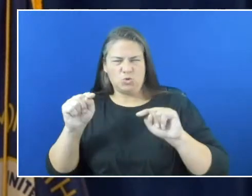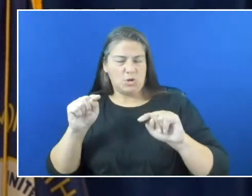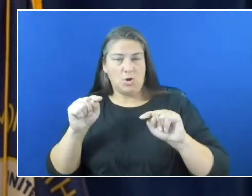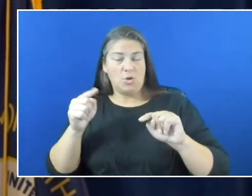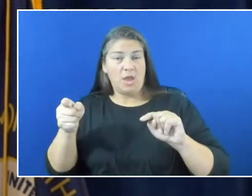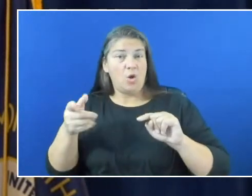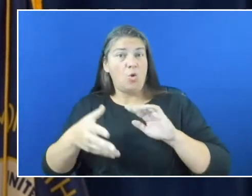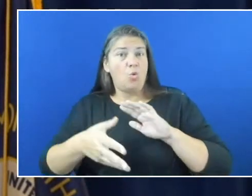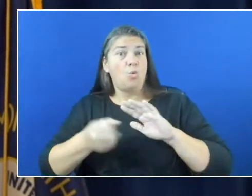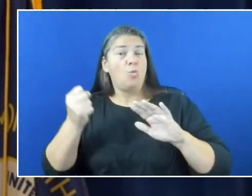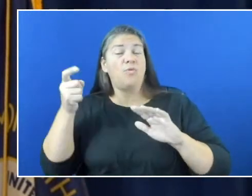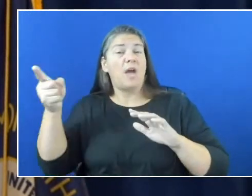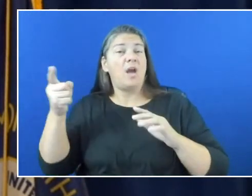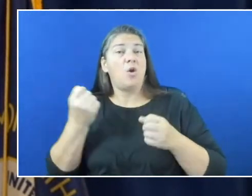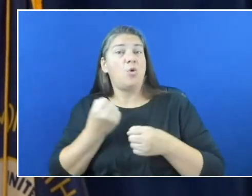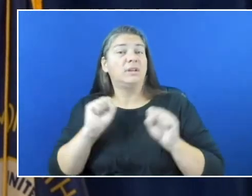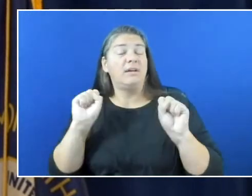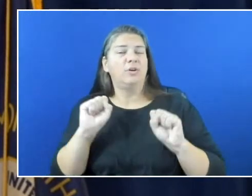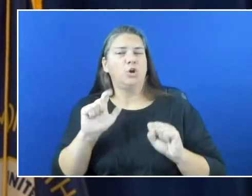victims,